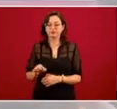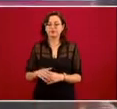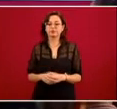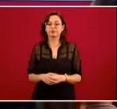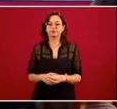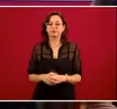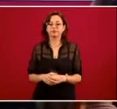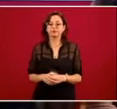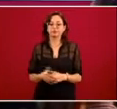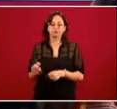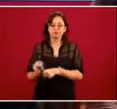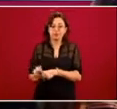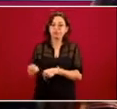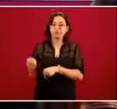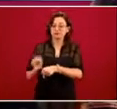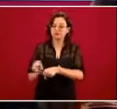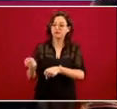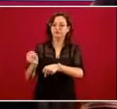as you can see,